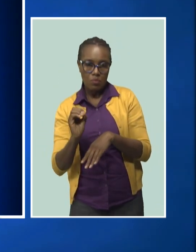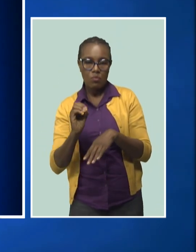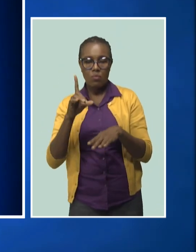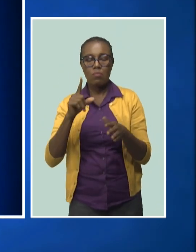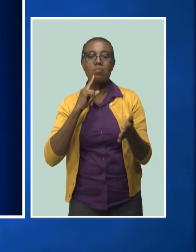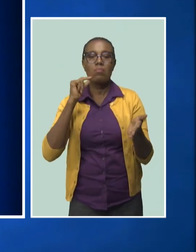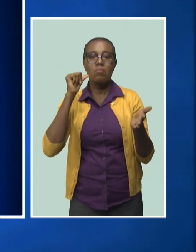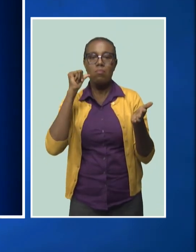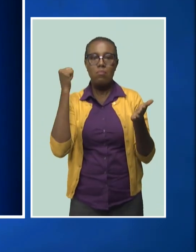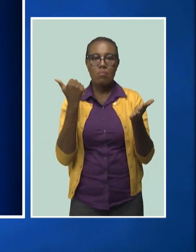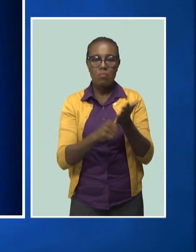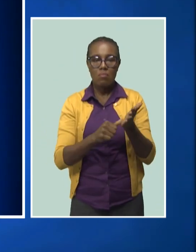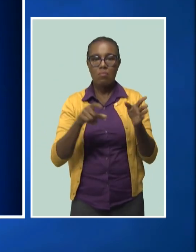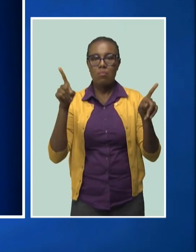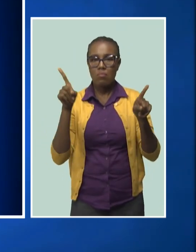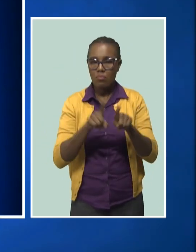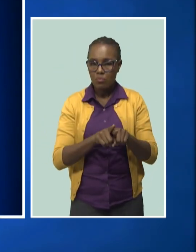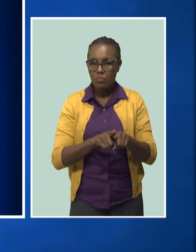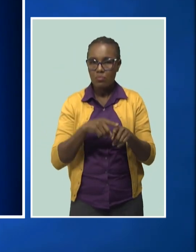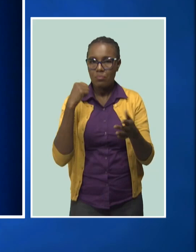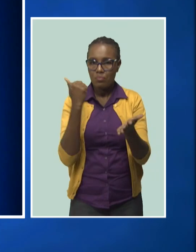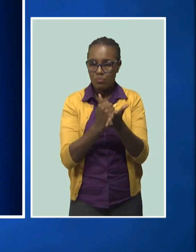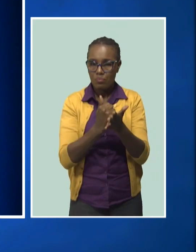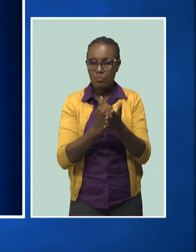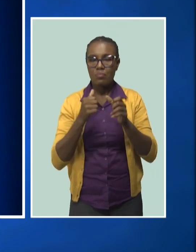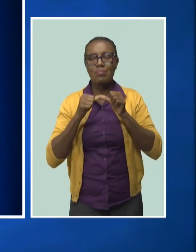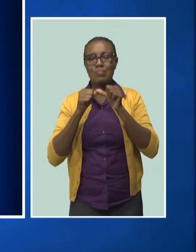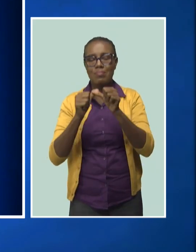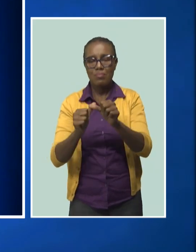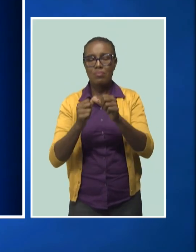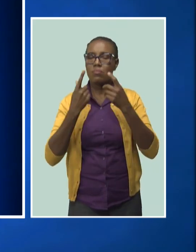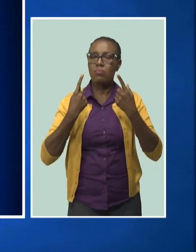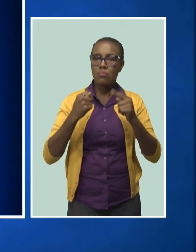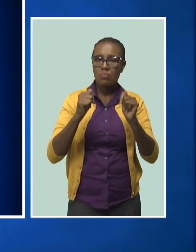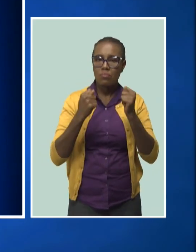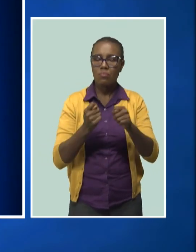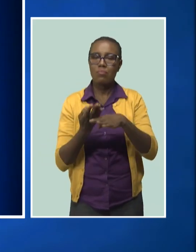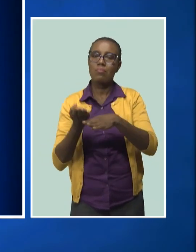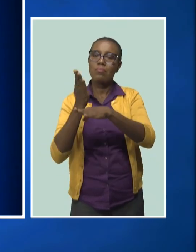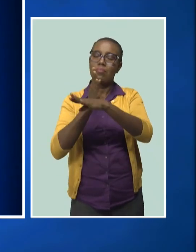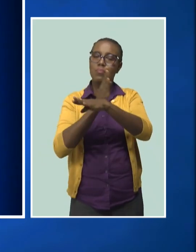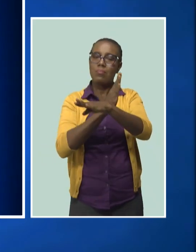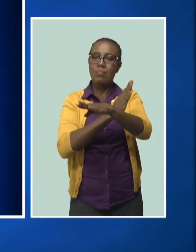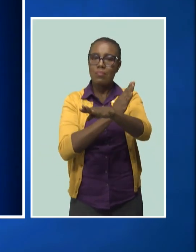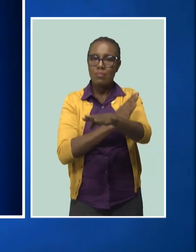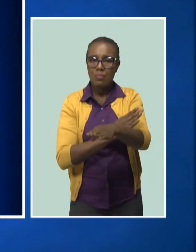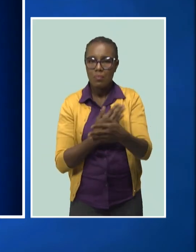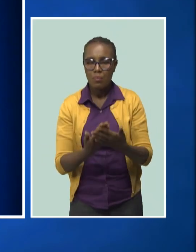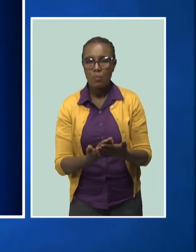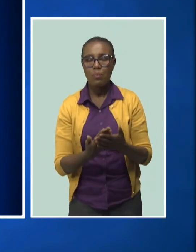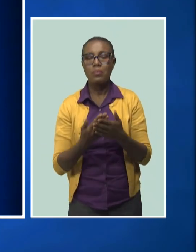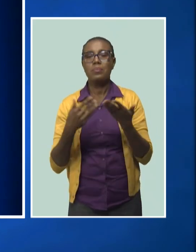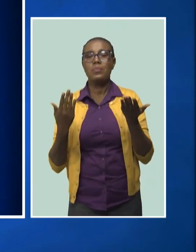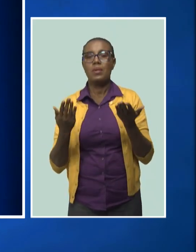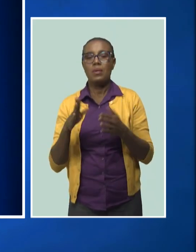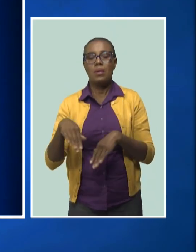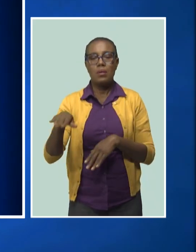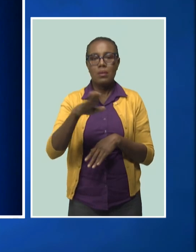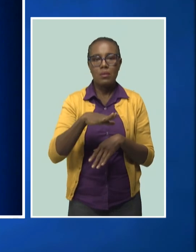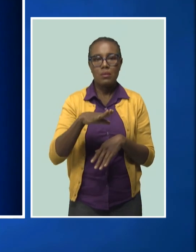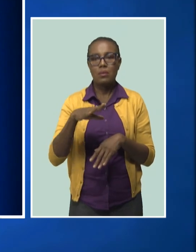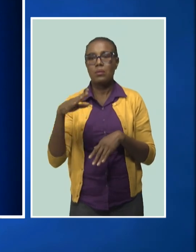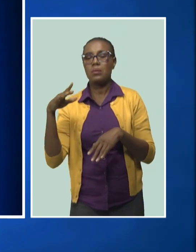Agreement and is continuously seeking to improve and modernize the conduct of business at our ports of